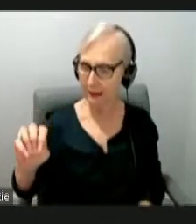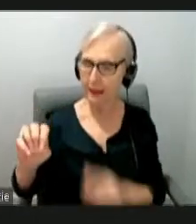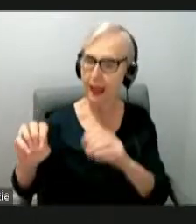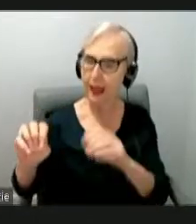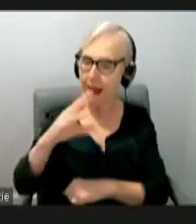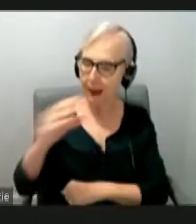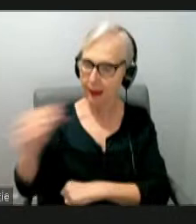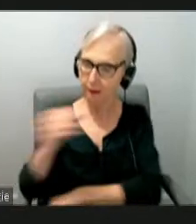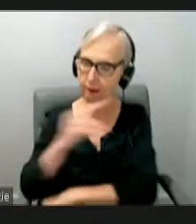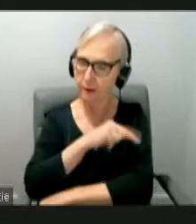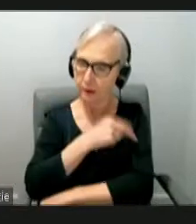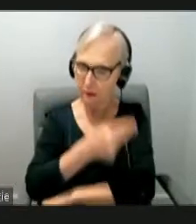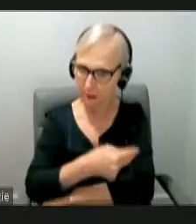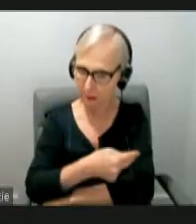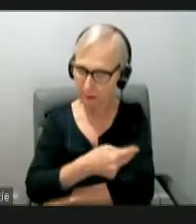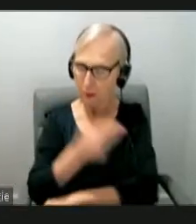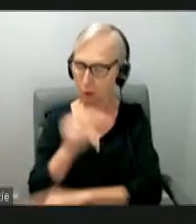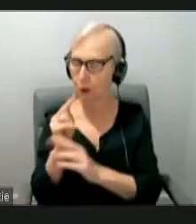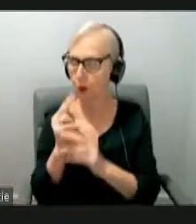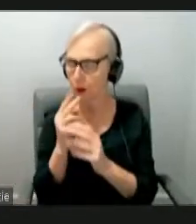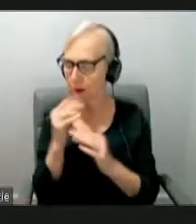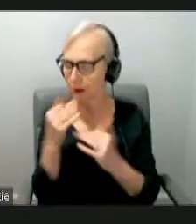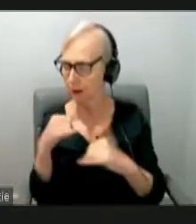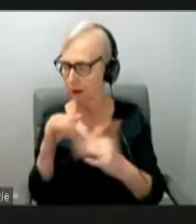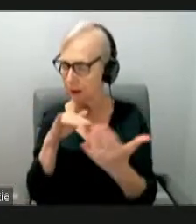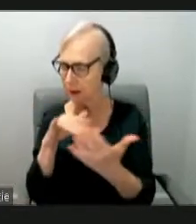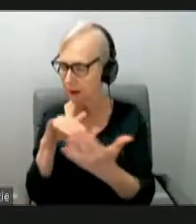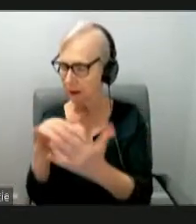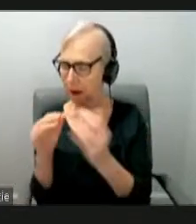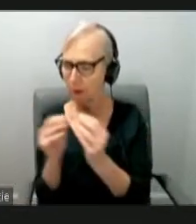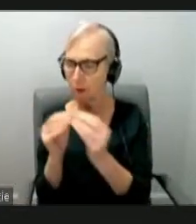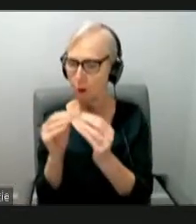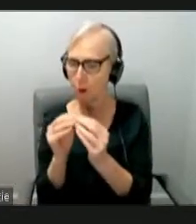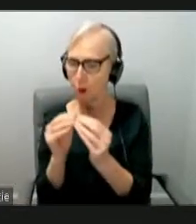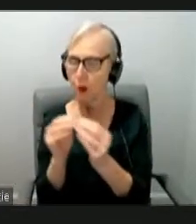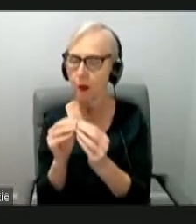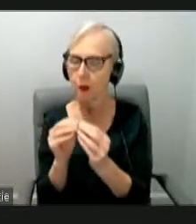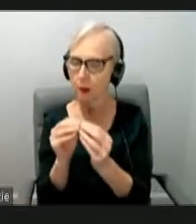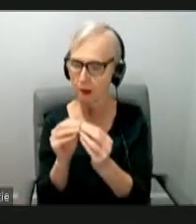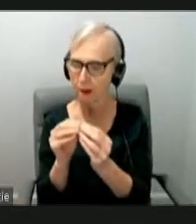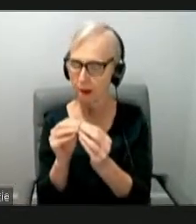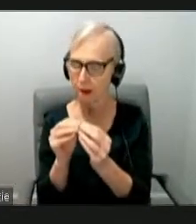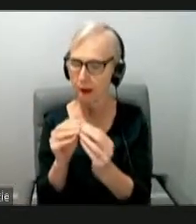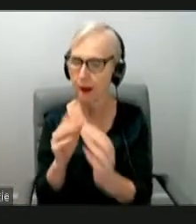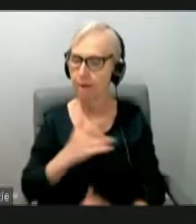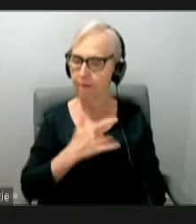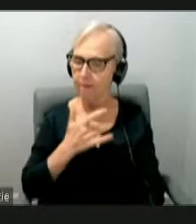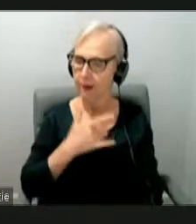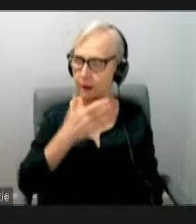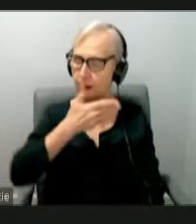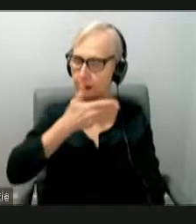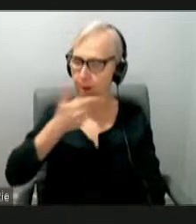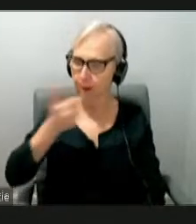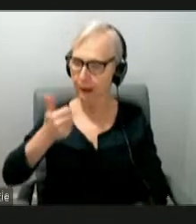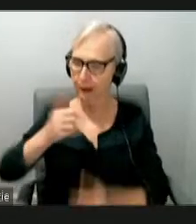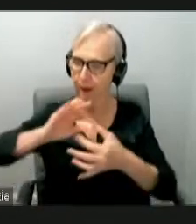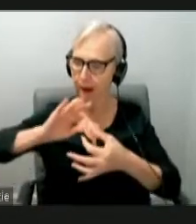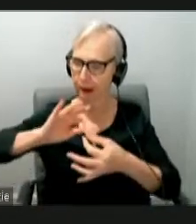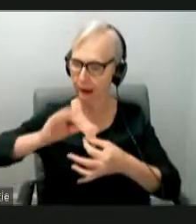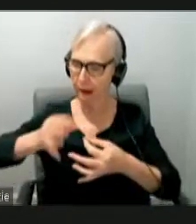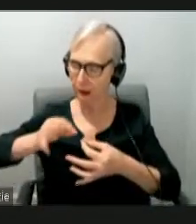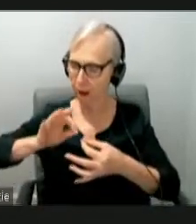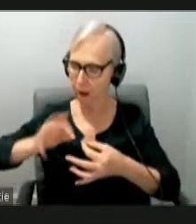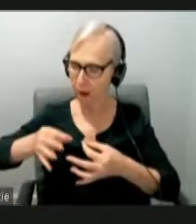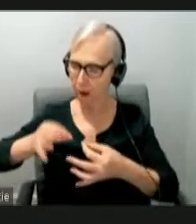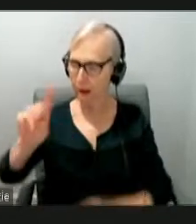closely throughout the week this week and into next week to see where the trends are headed. I will certainly feel better about interpreting our case